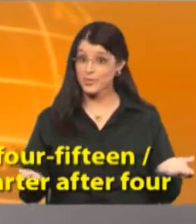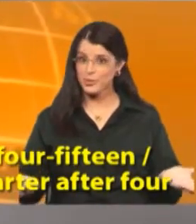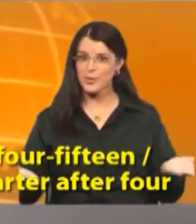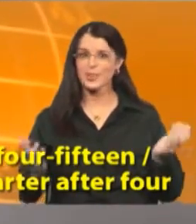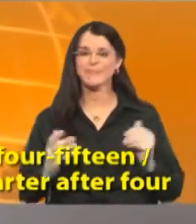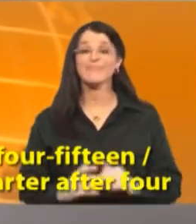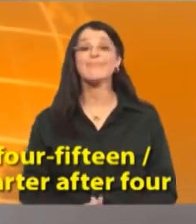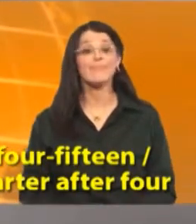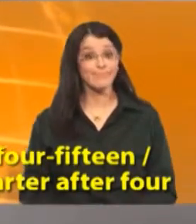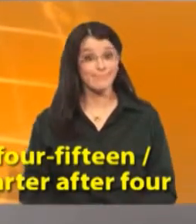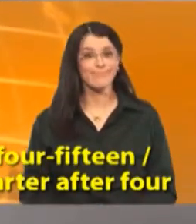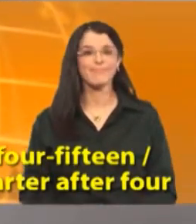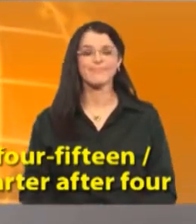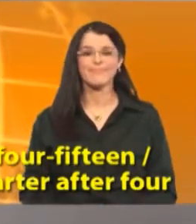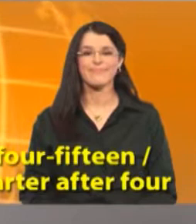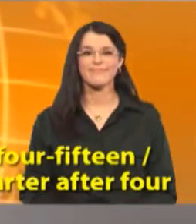4:15.